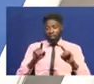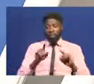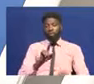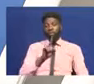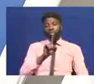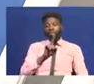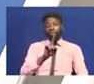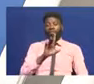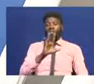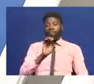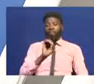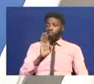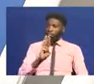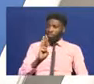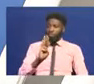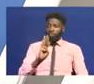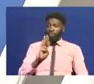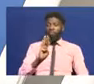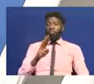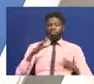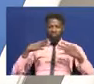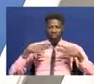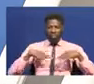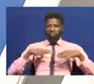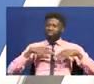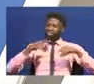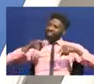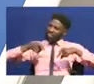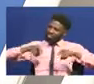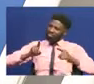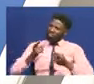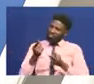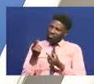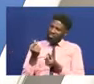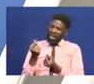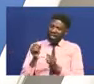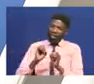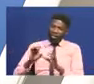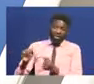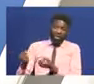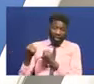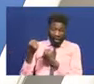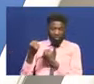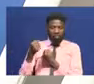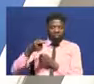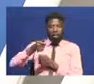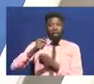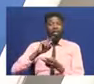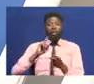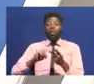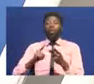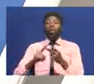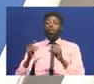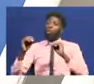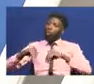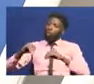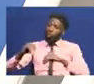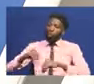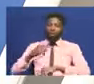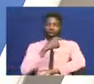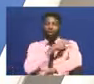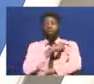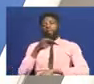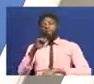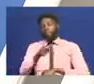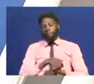billion was being funded out of pocket, which means people digging into their savings, people contributing through harambees and so on. That is the component we need to eliminate,